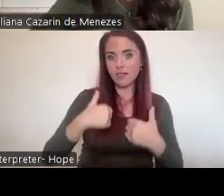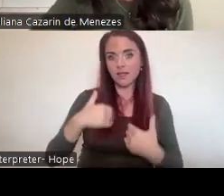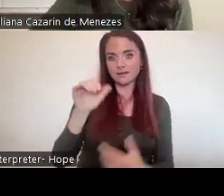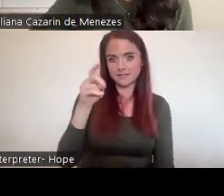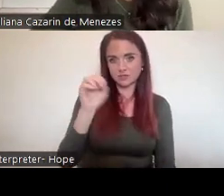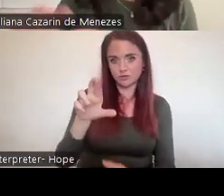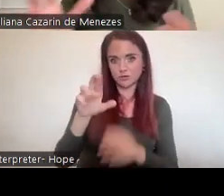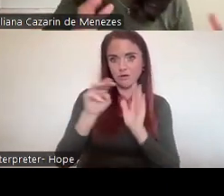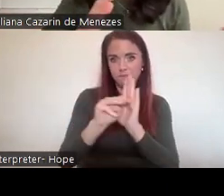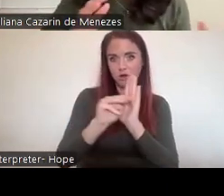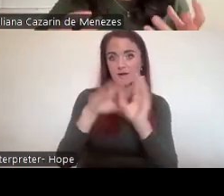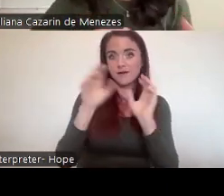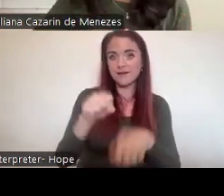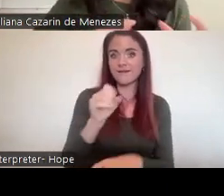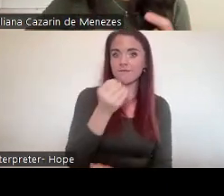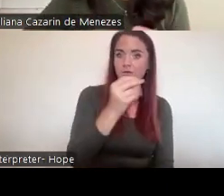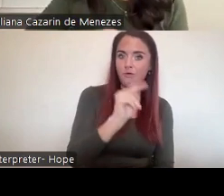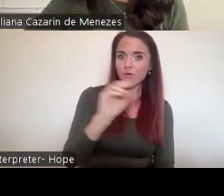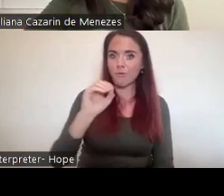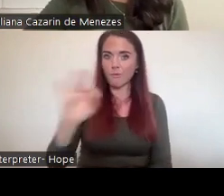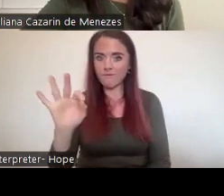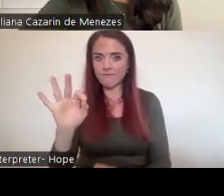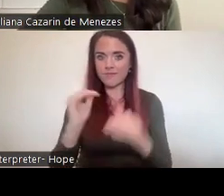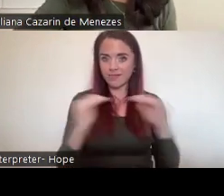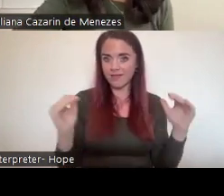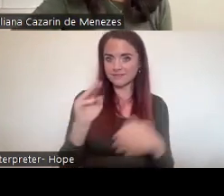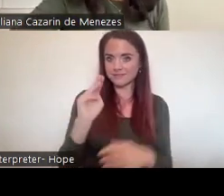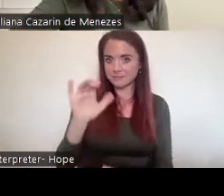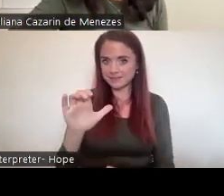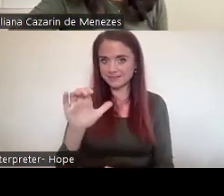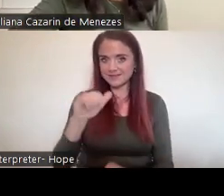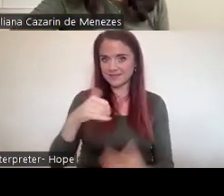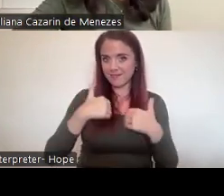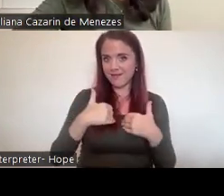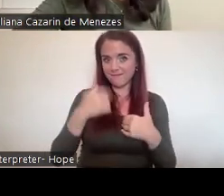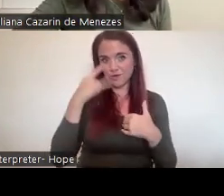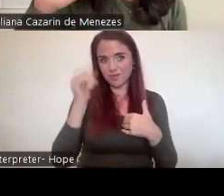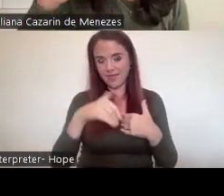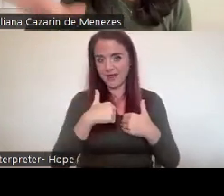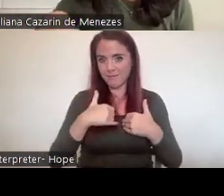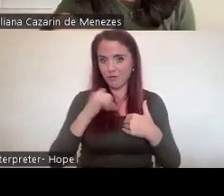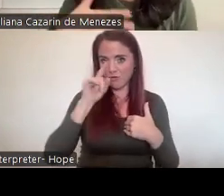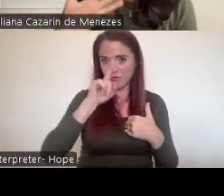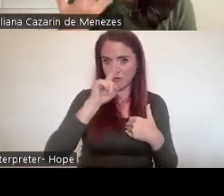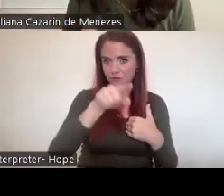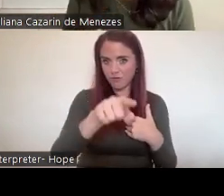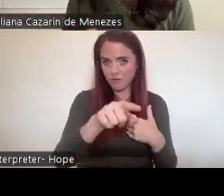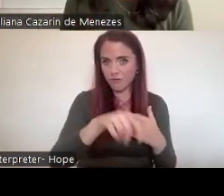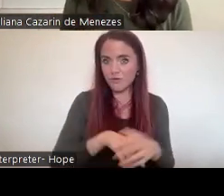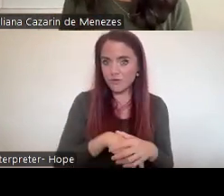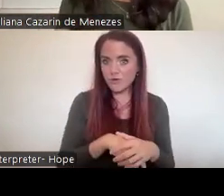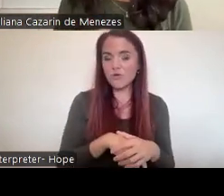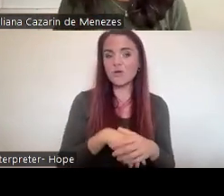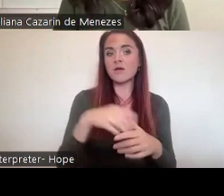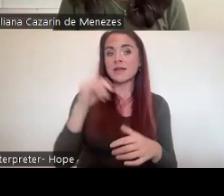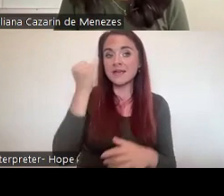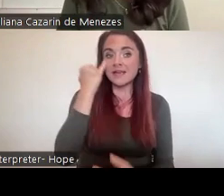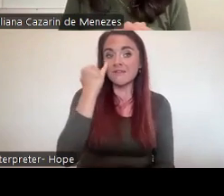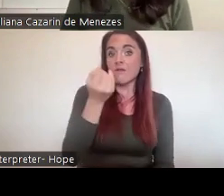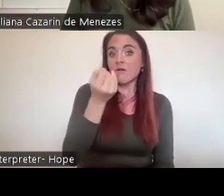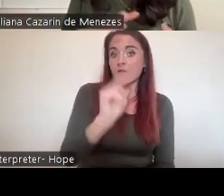where we can turn on and off the levels of MEEK in the lung of these animals. So if we turn on MEEK